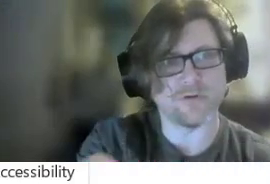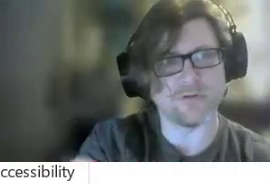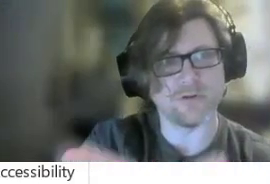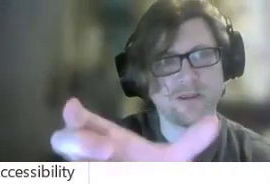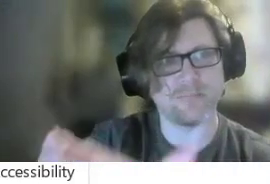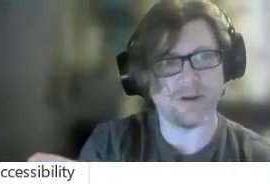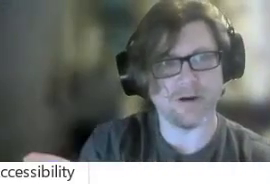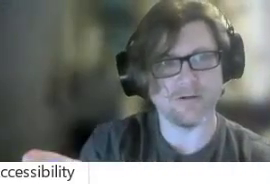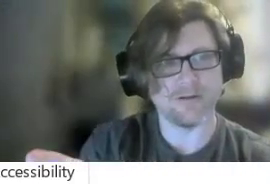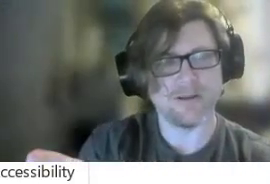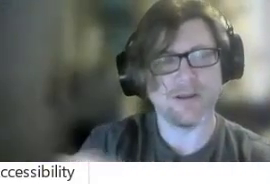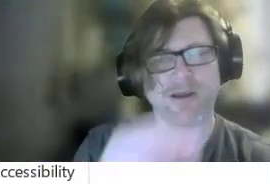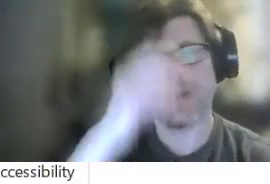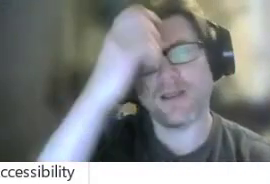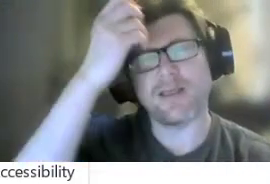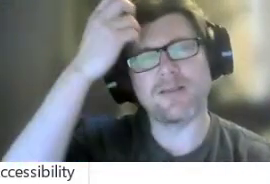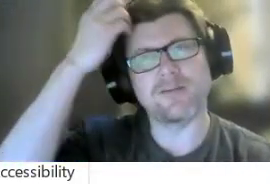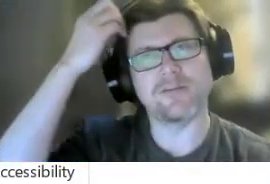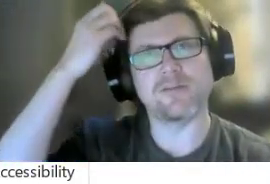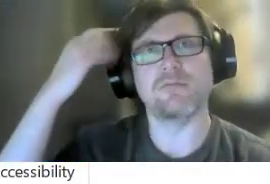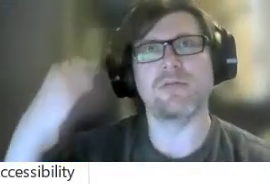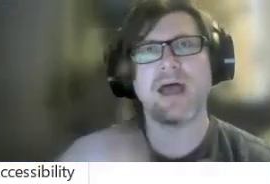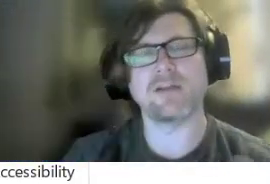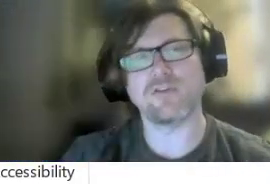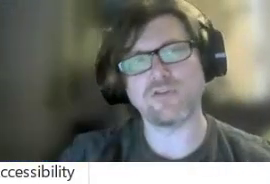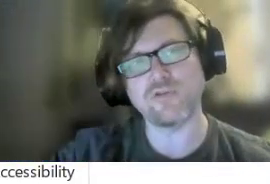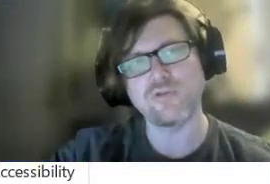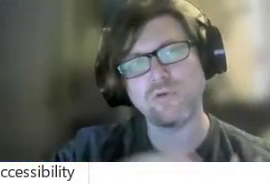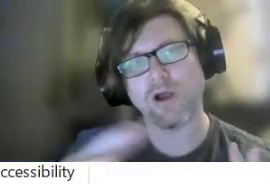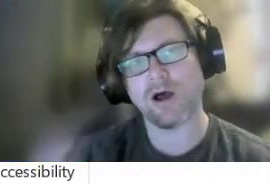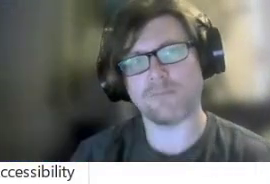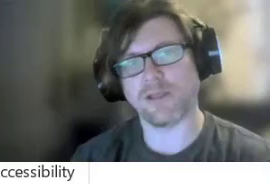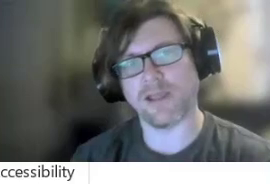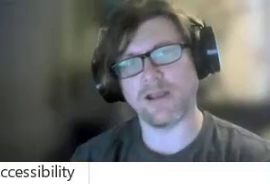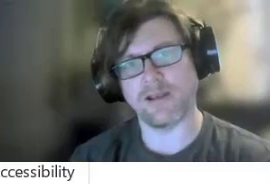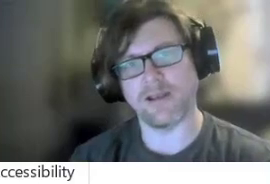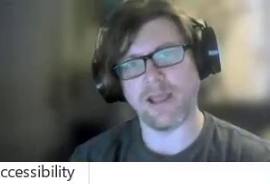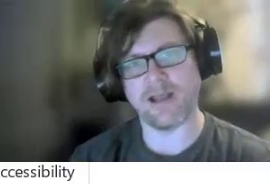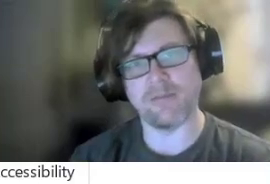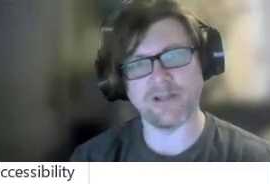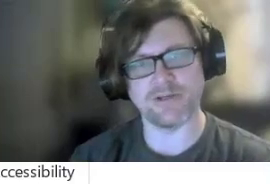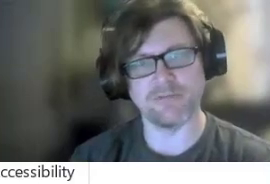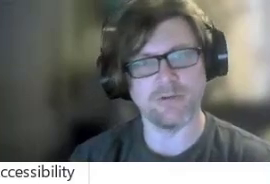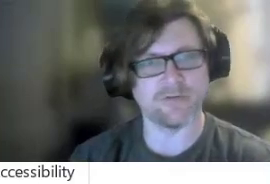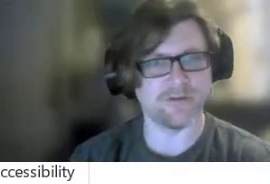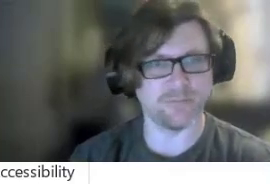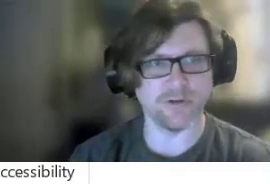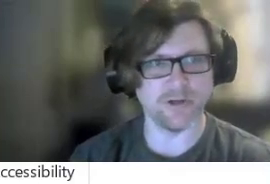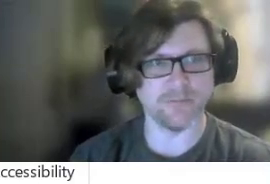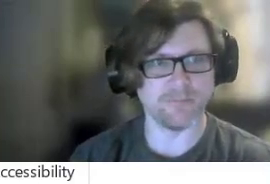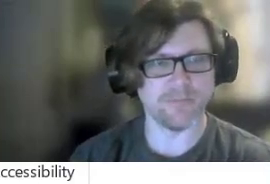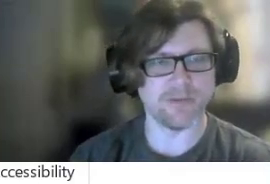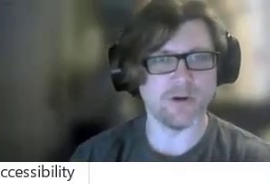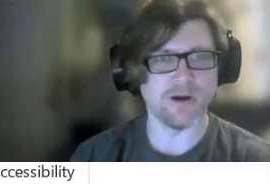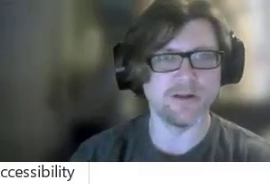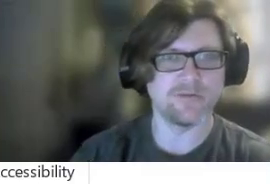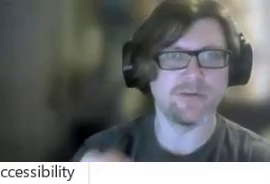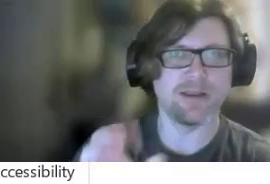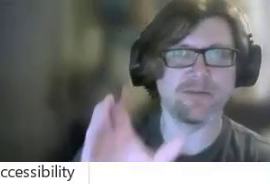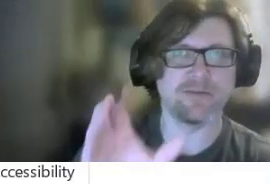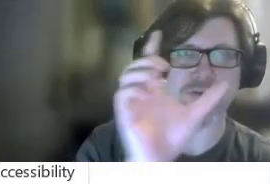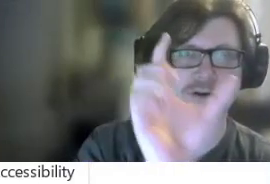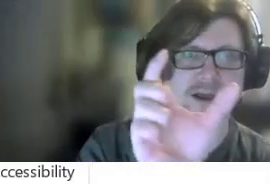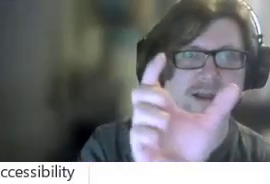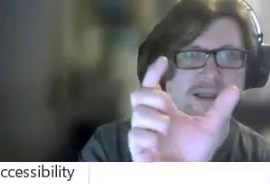move the circle and make it bigger. Is that too complicated an animation for accessibility, where